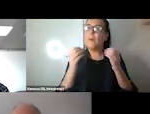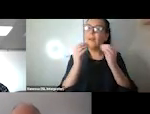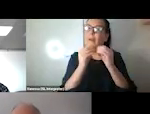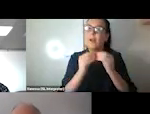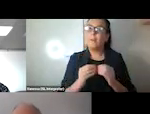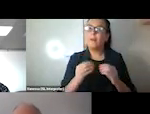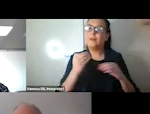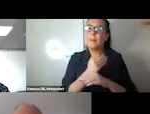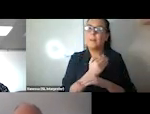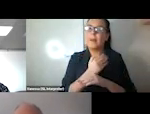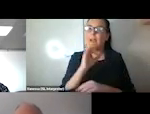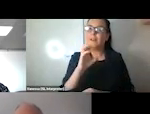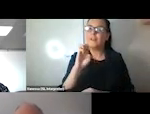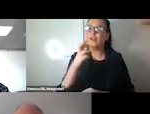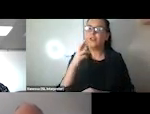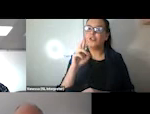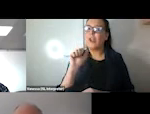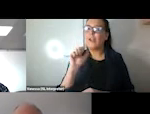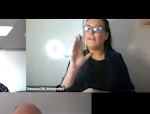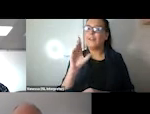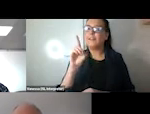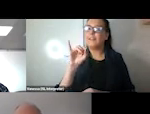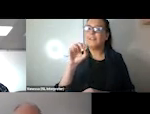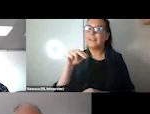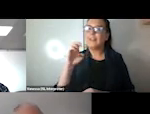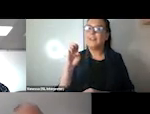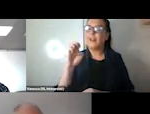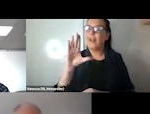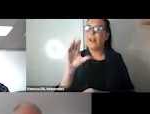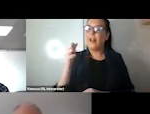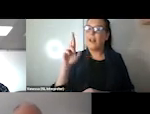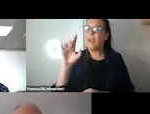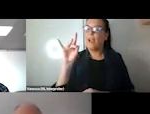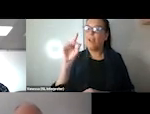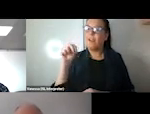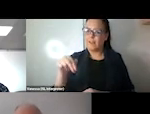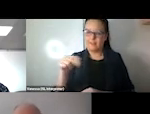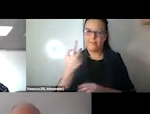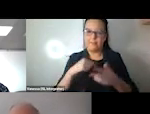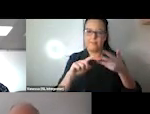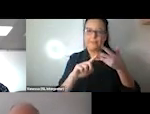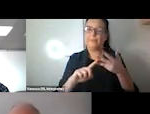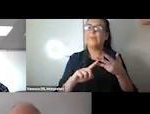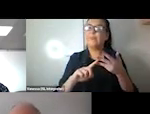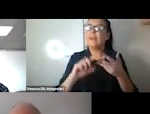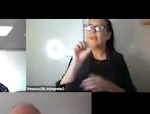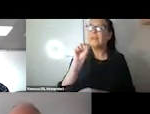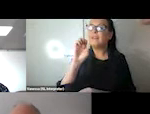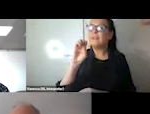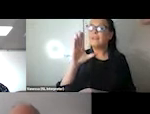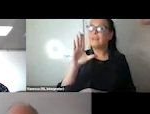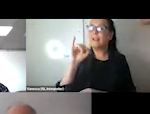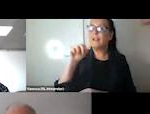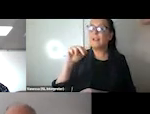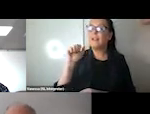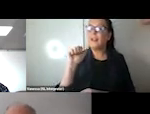NSAI, opening keynote by Selina Bonney. Then we have presentation 1 on introduction and